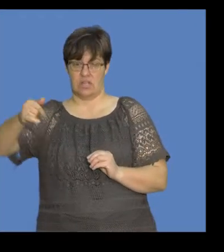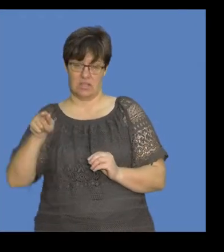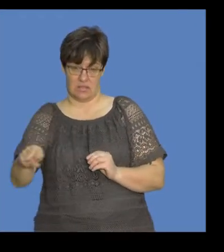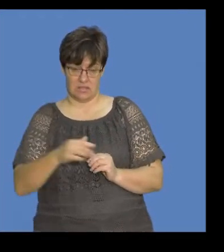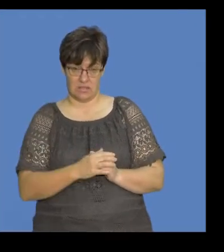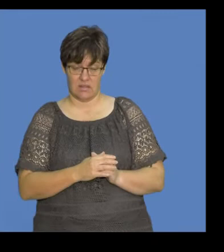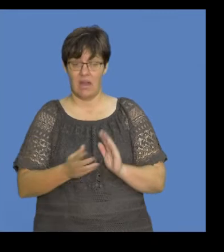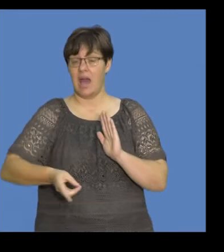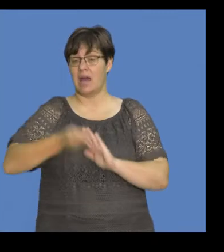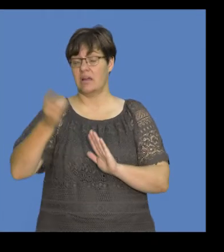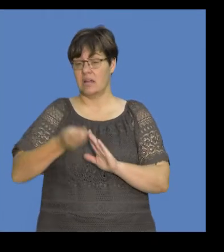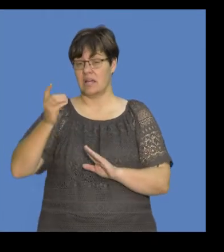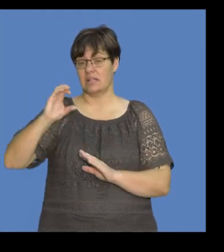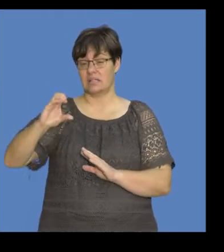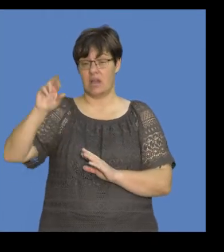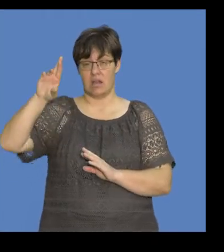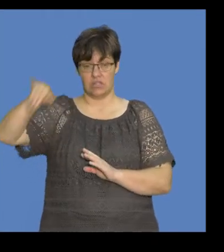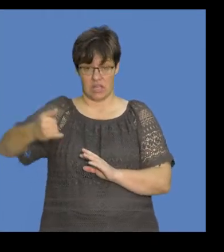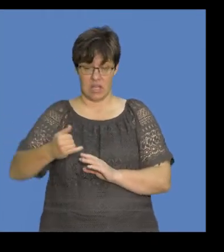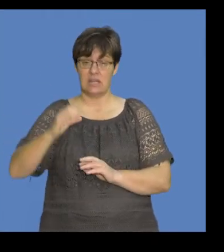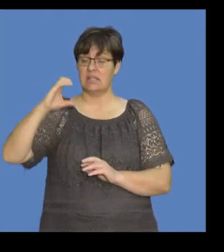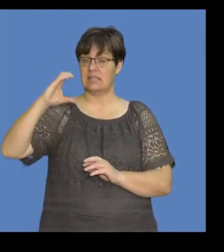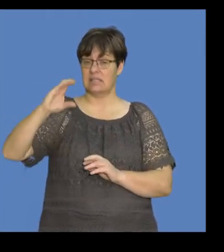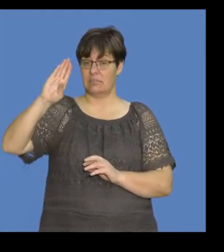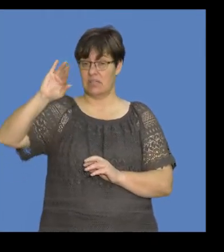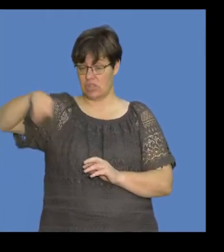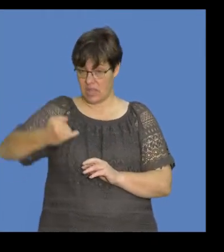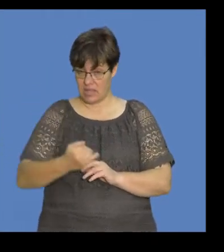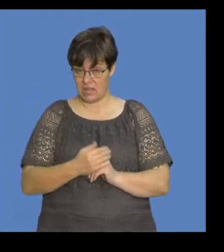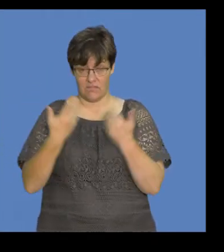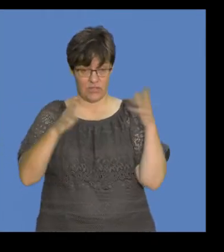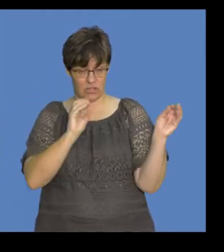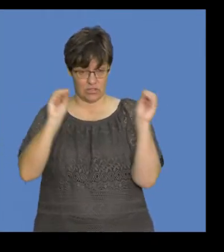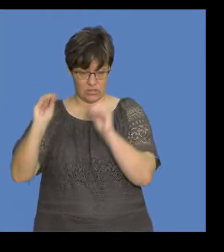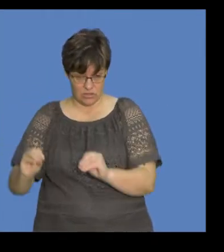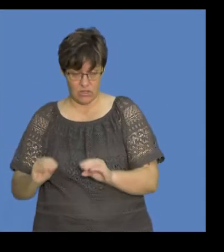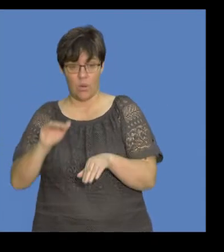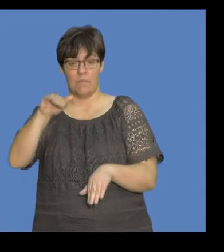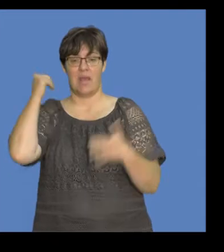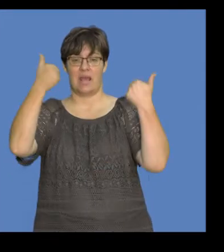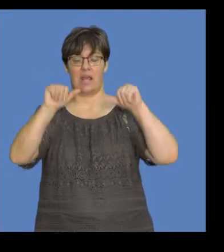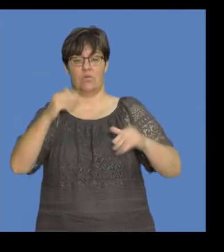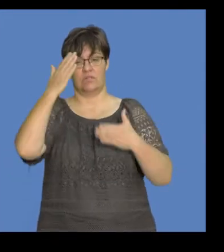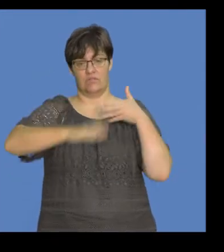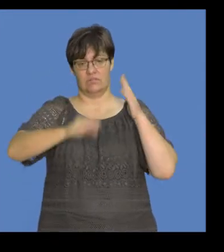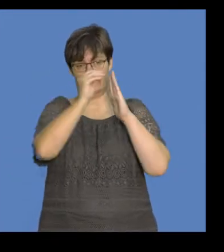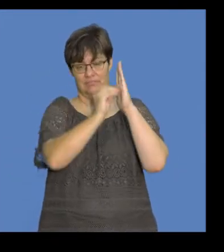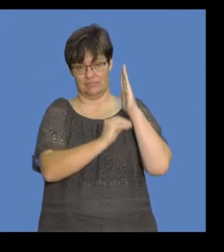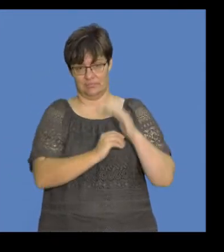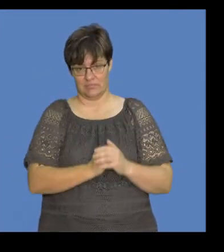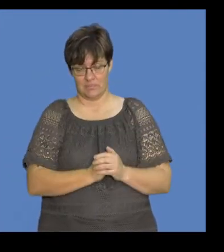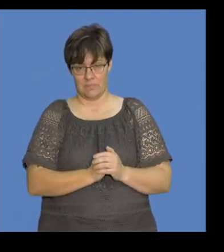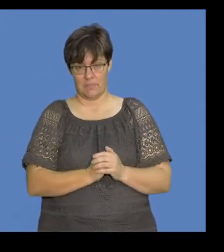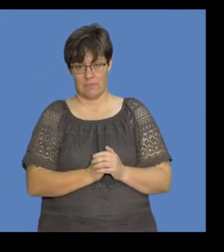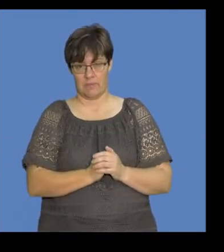you've updated the CRJ and the CPJ, you now complete your bank account, right? And